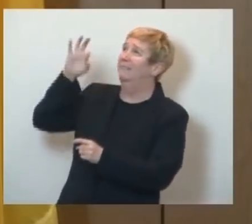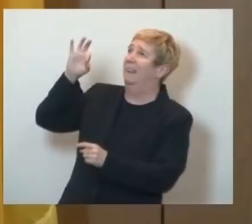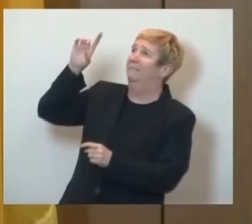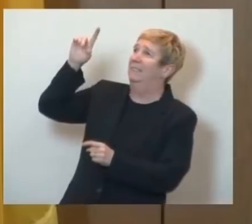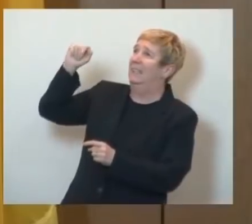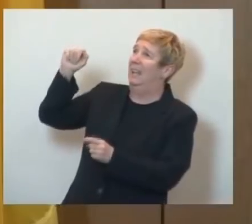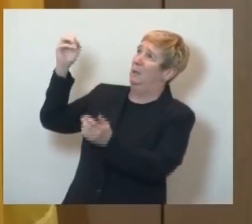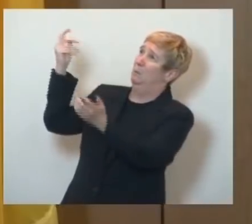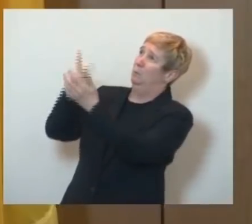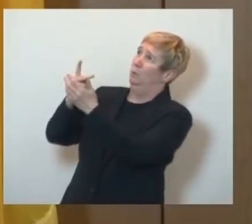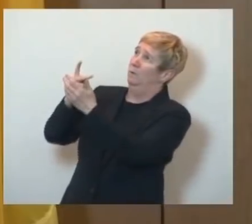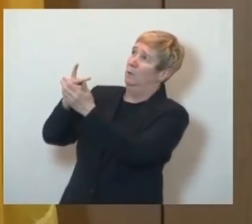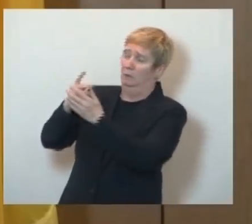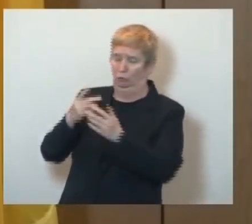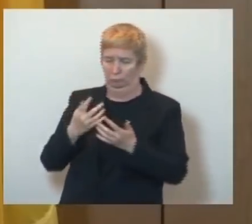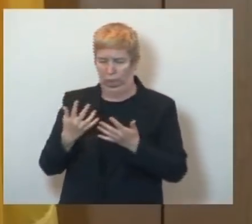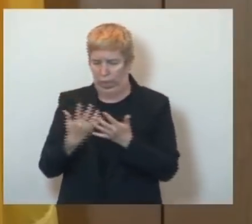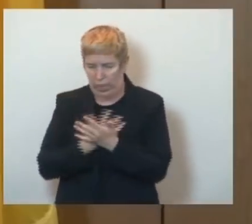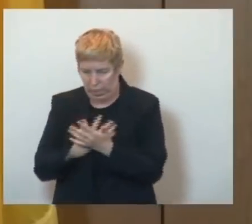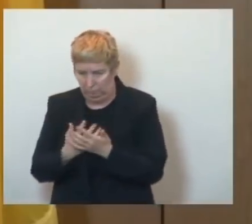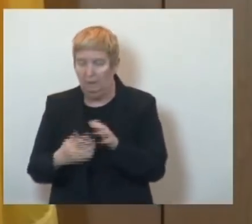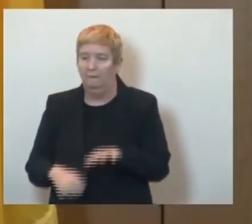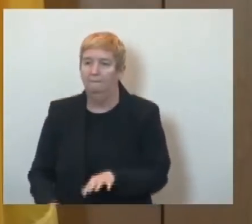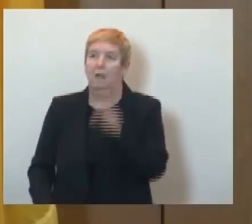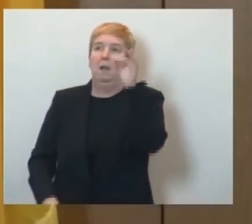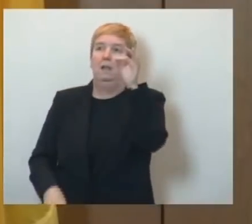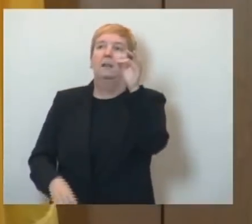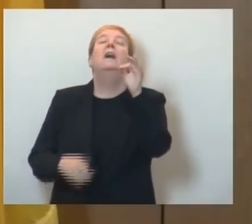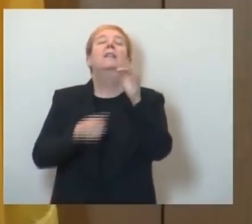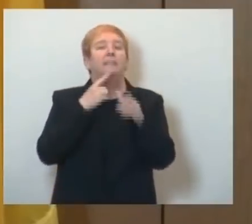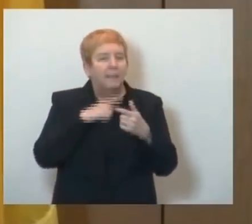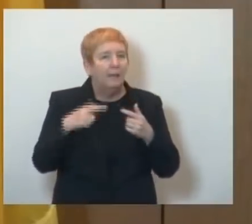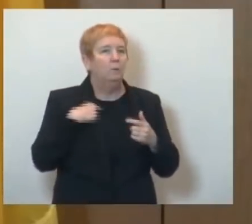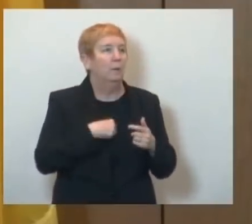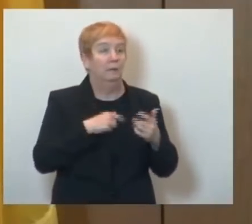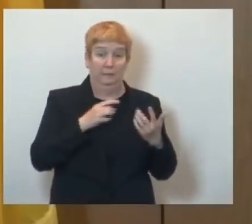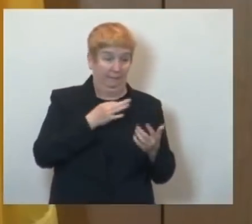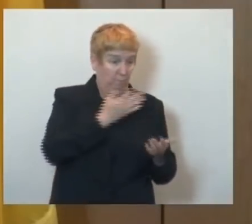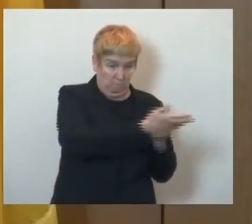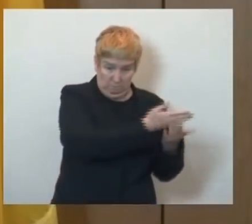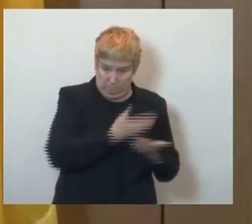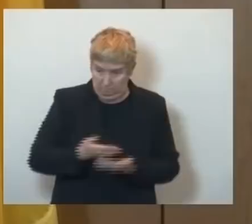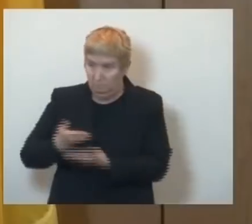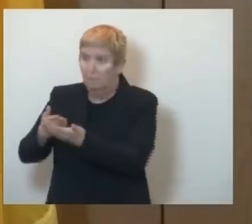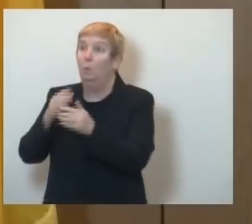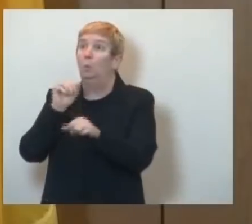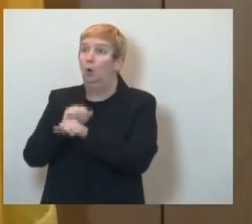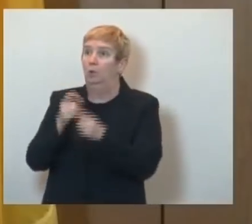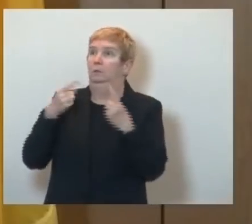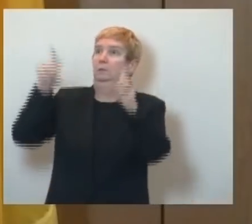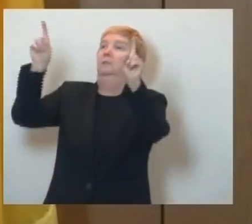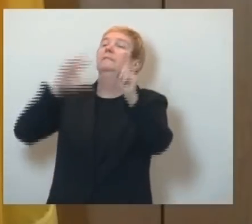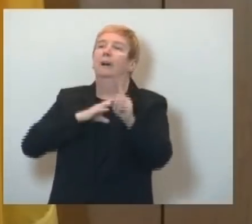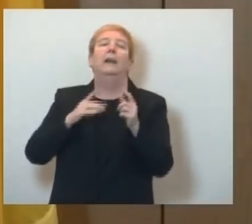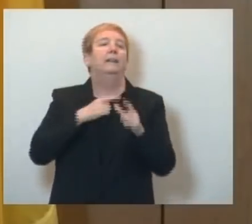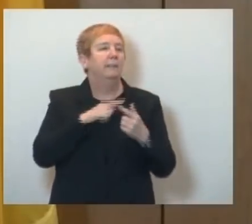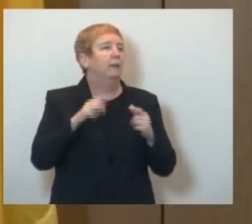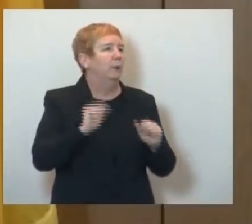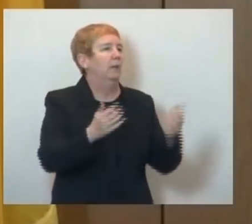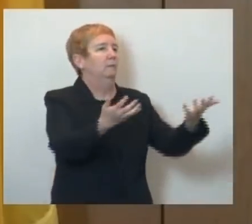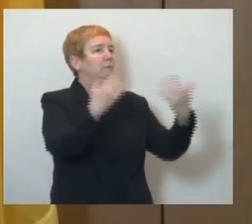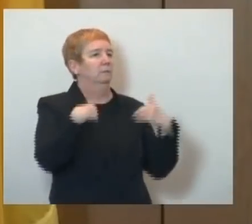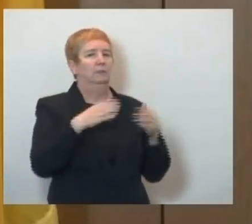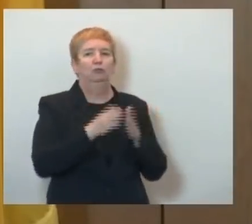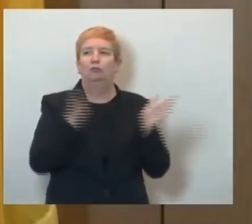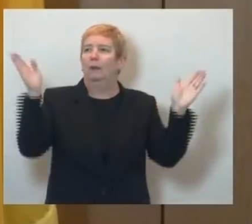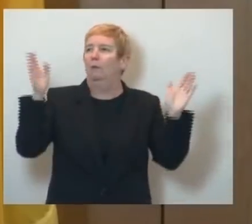and a run, then you can do it for the general public. And so I made it sound